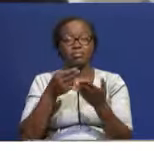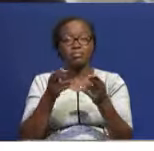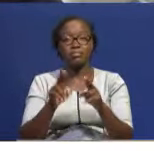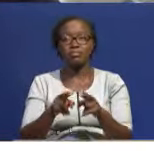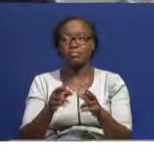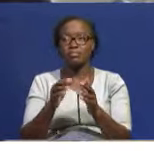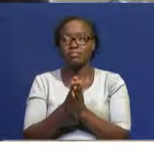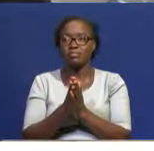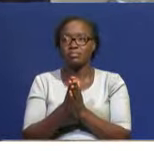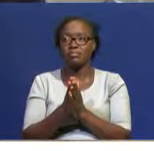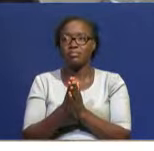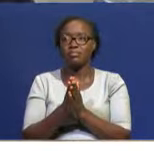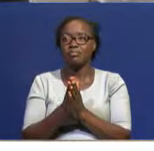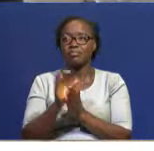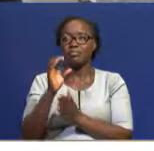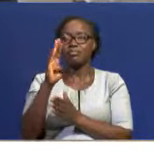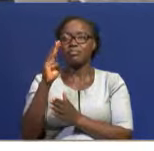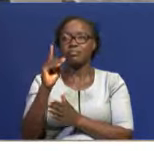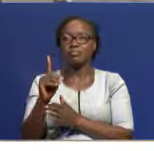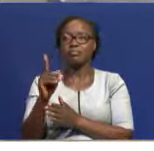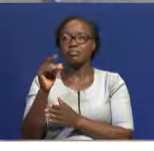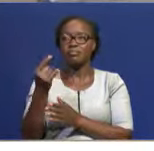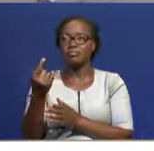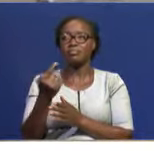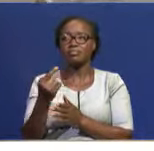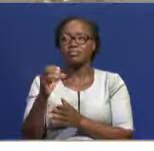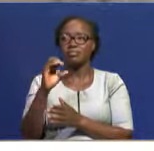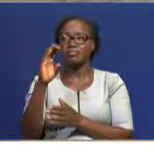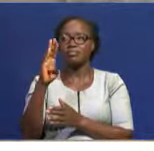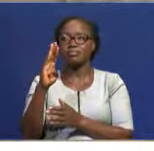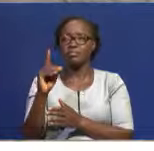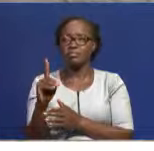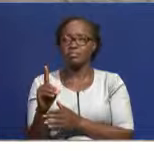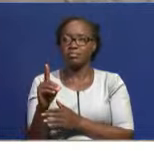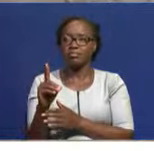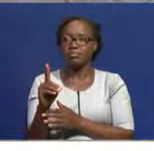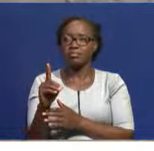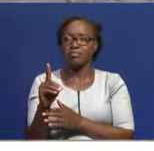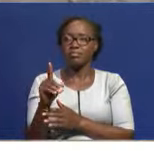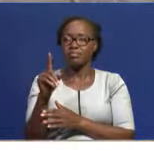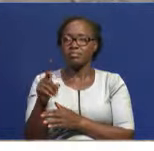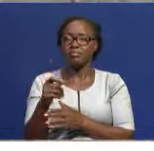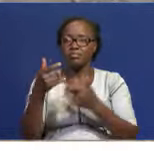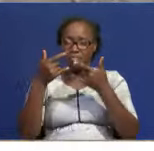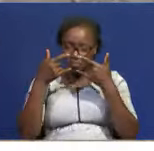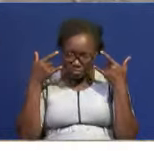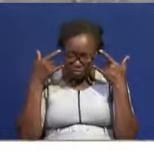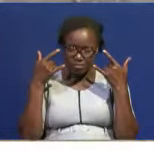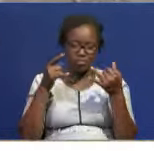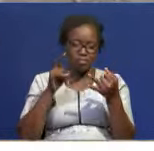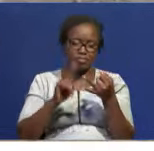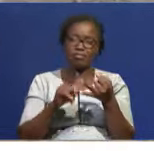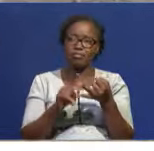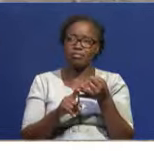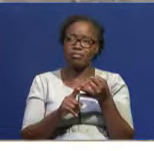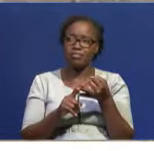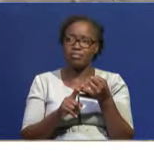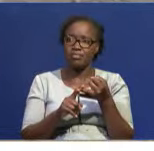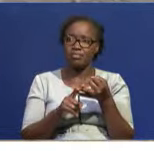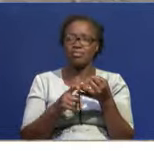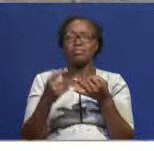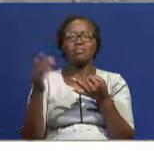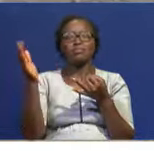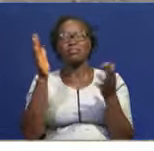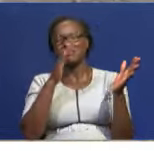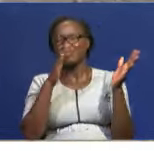on the Central Business District. But what you need to know, if you're coming to the Central Business District, you will need a mask. Yes, because the air